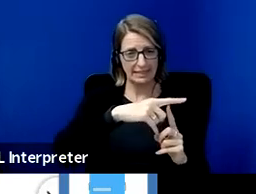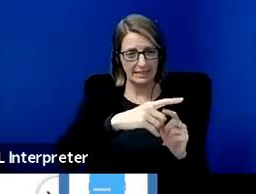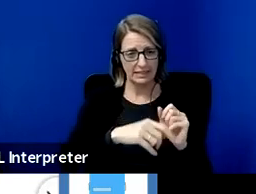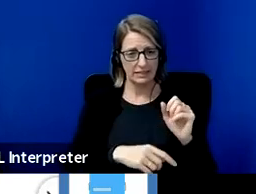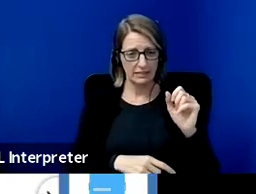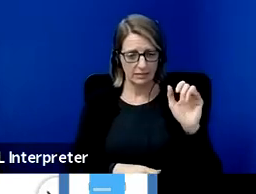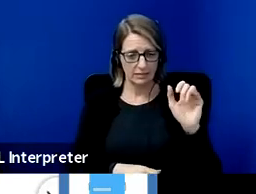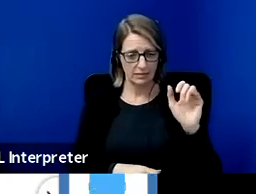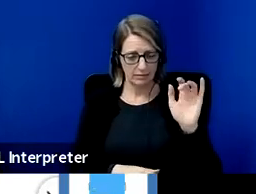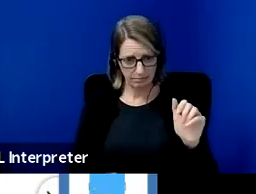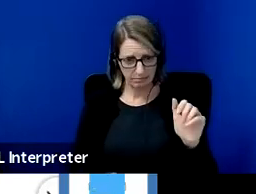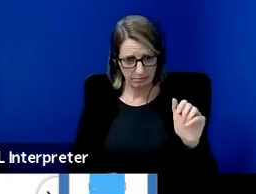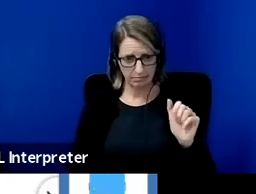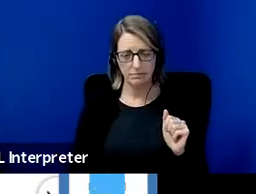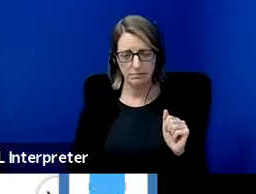Okay.